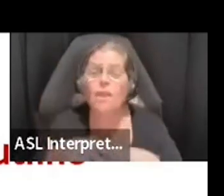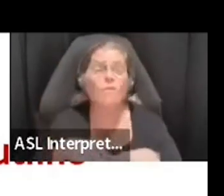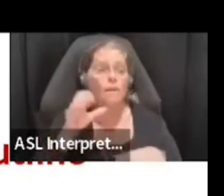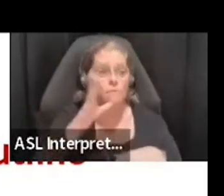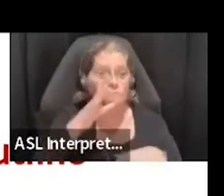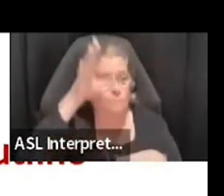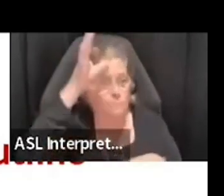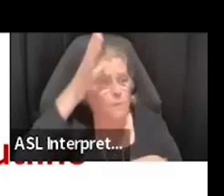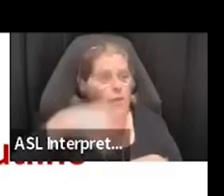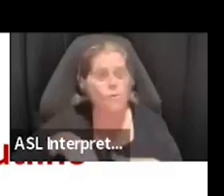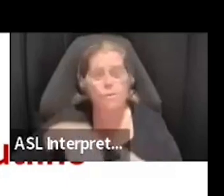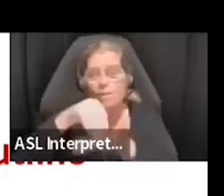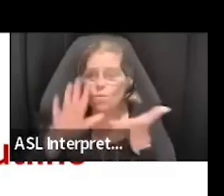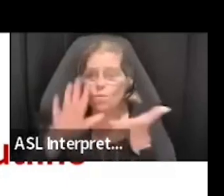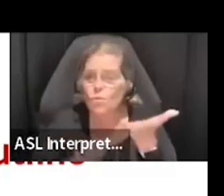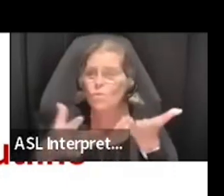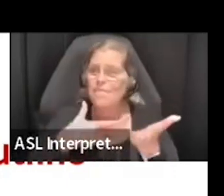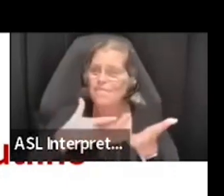it is that they can achieve.